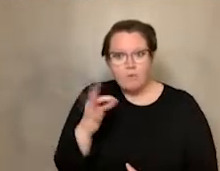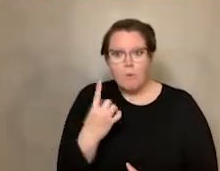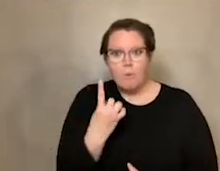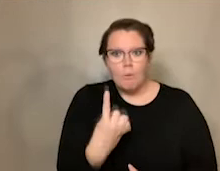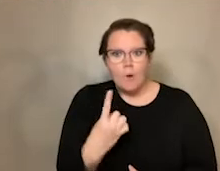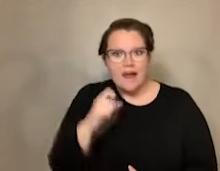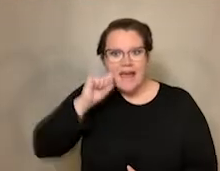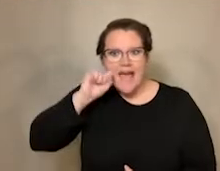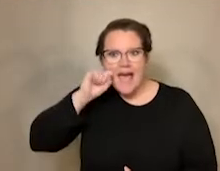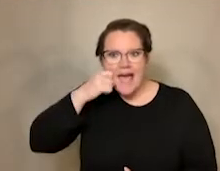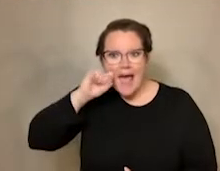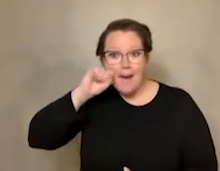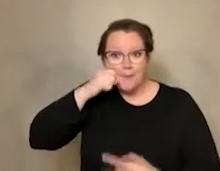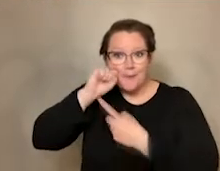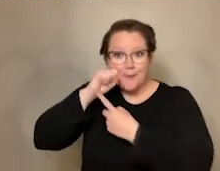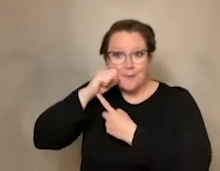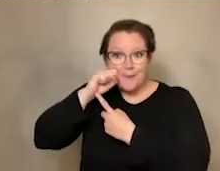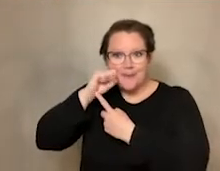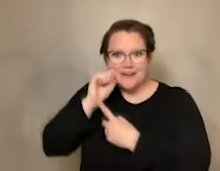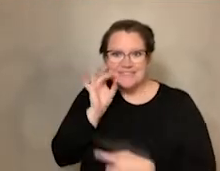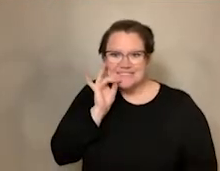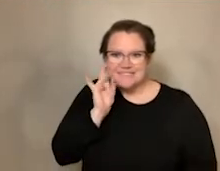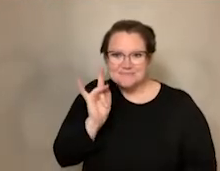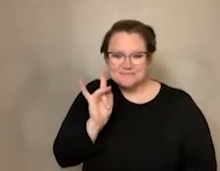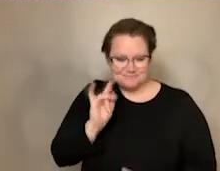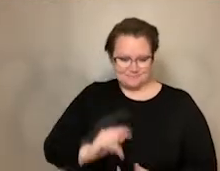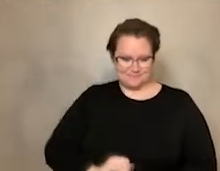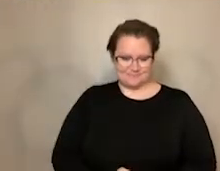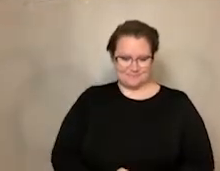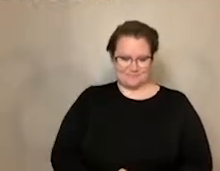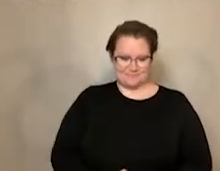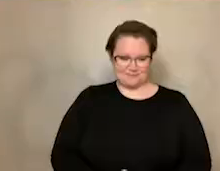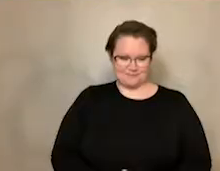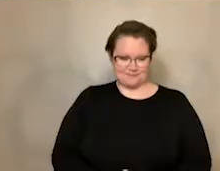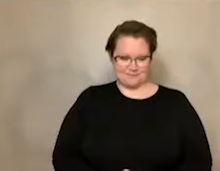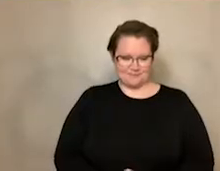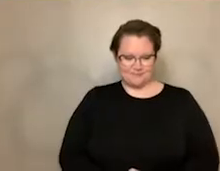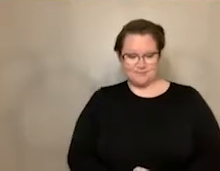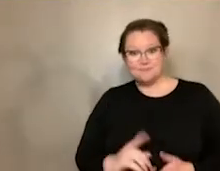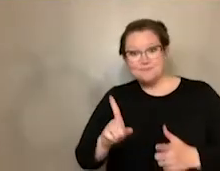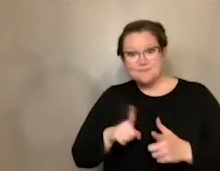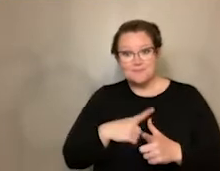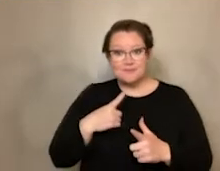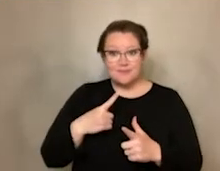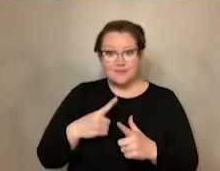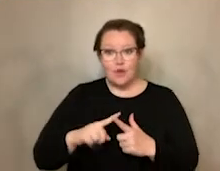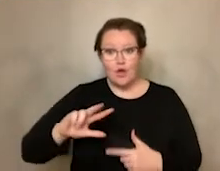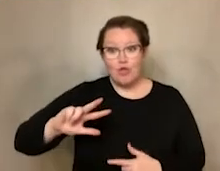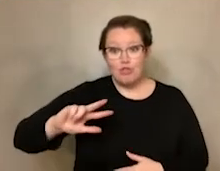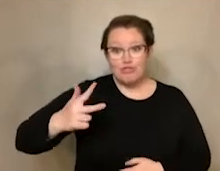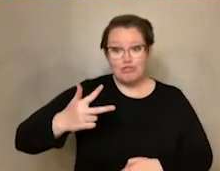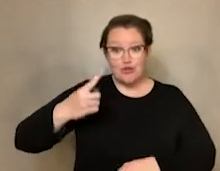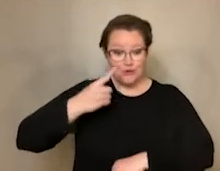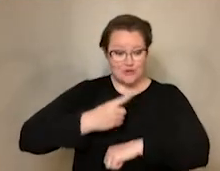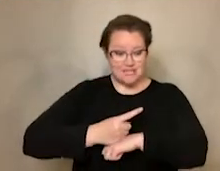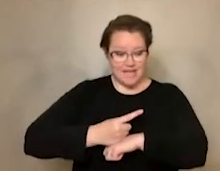one apple. Yum. And then on the third